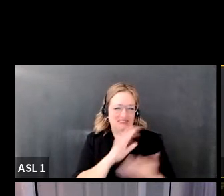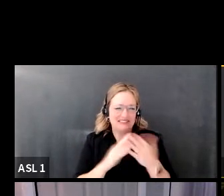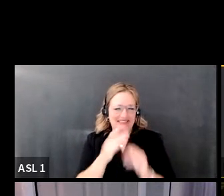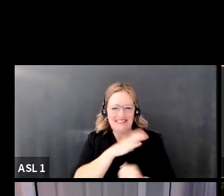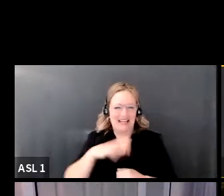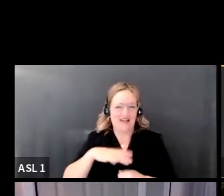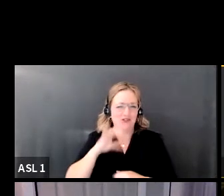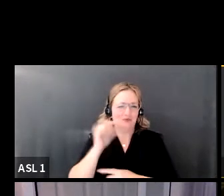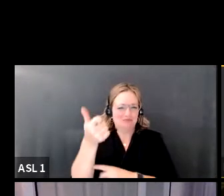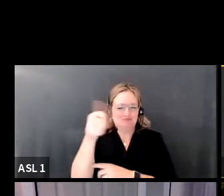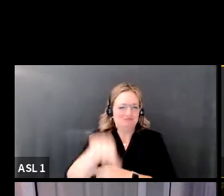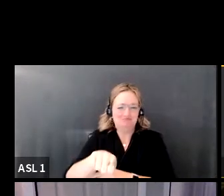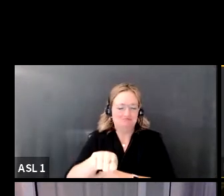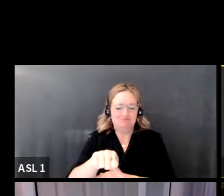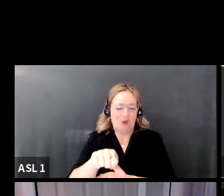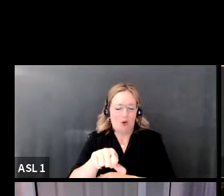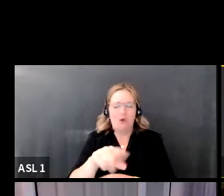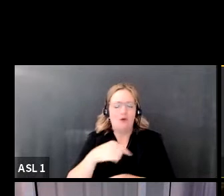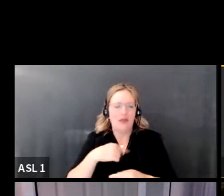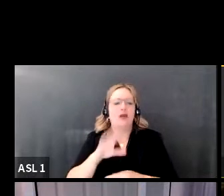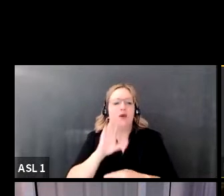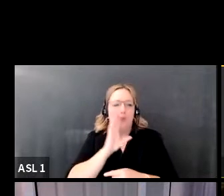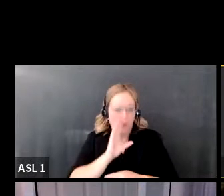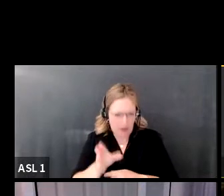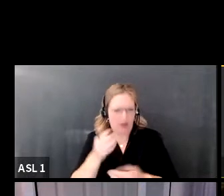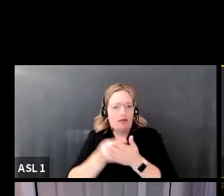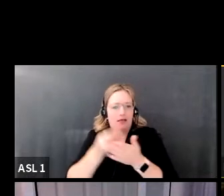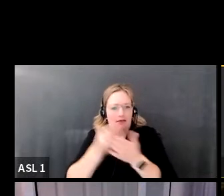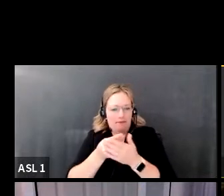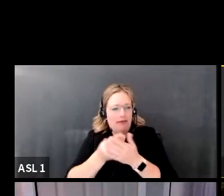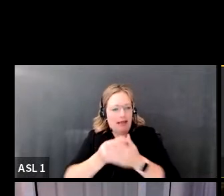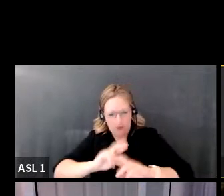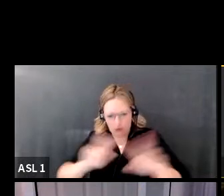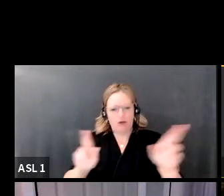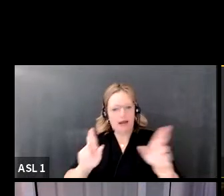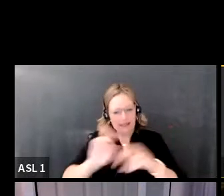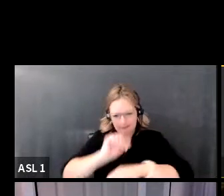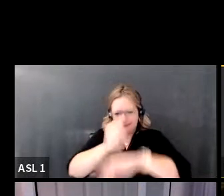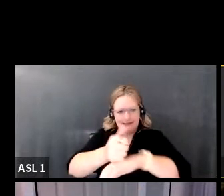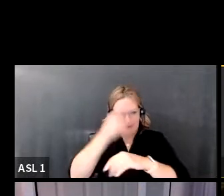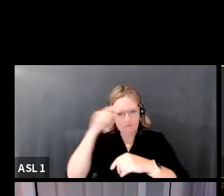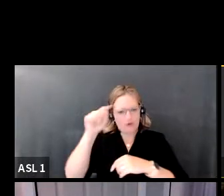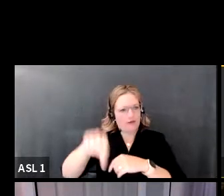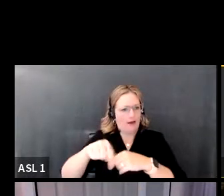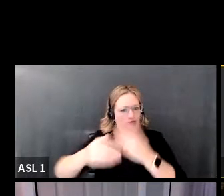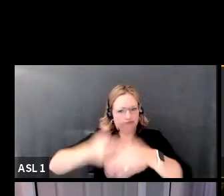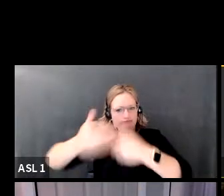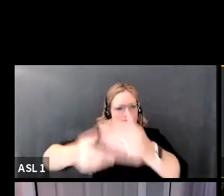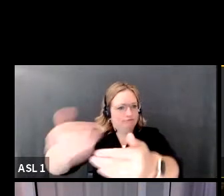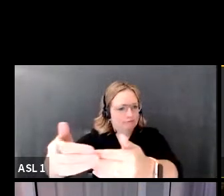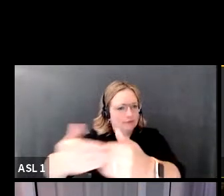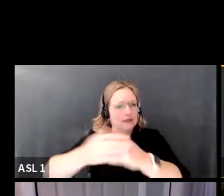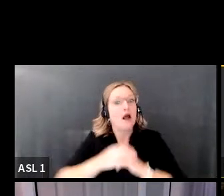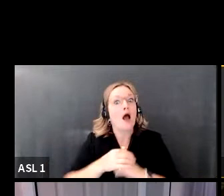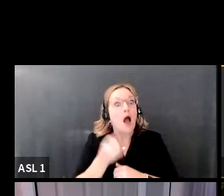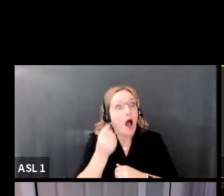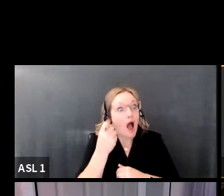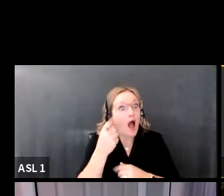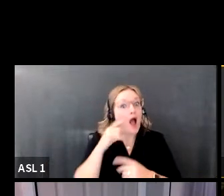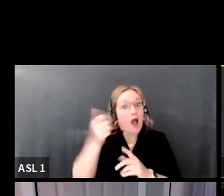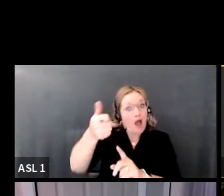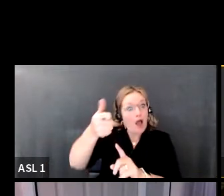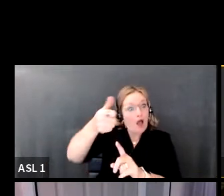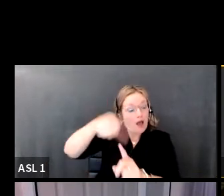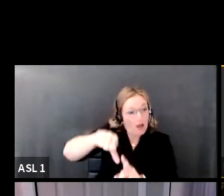would begin to institute those funds immediately but should they reject it should they come